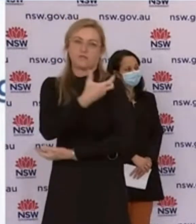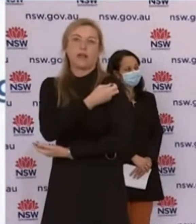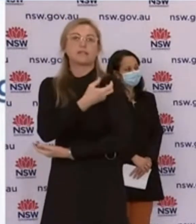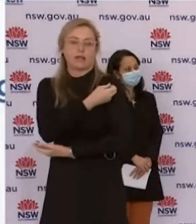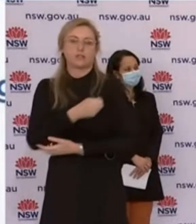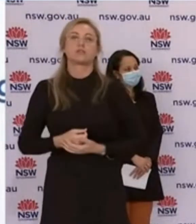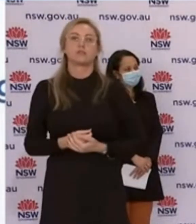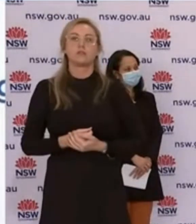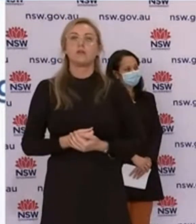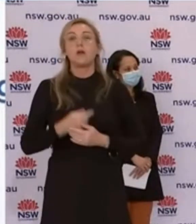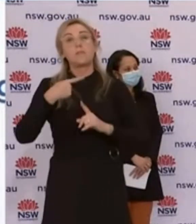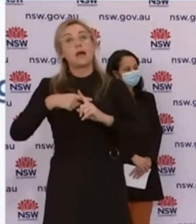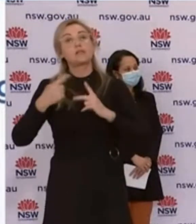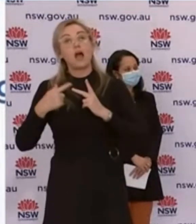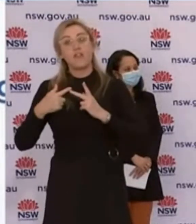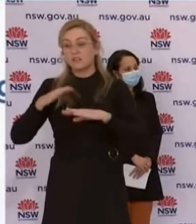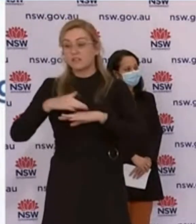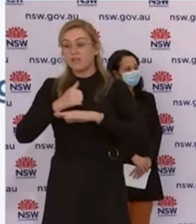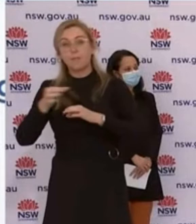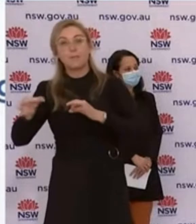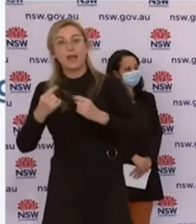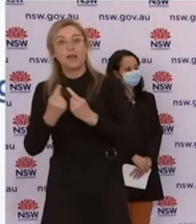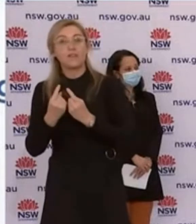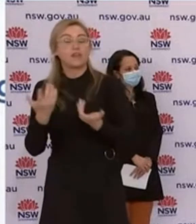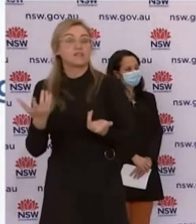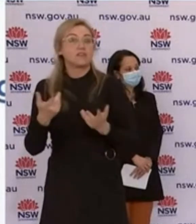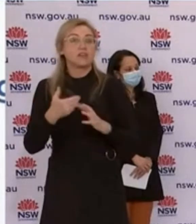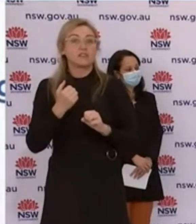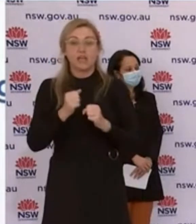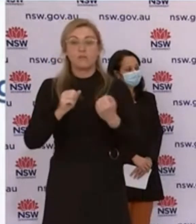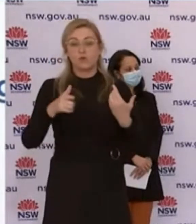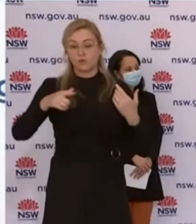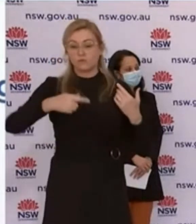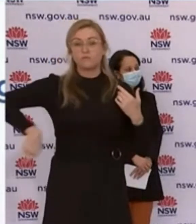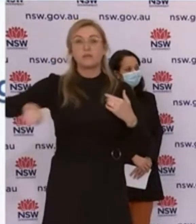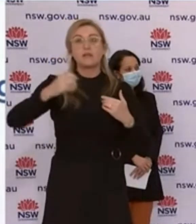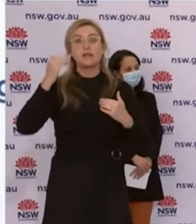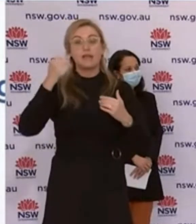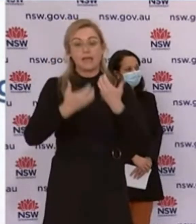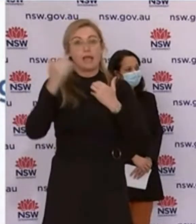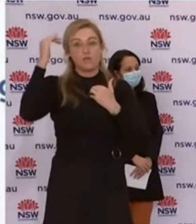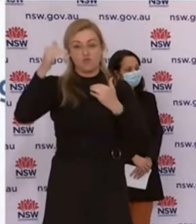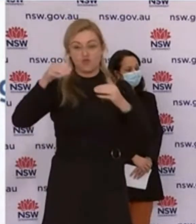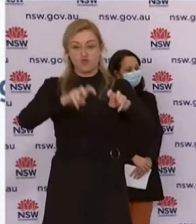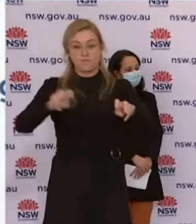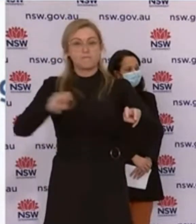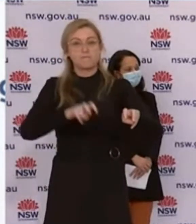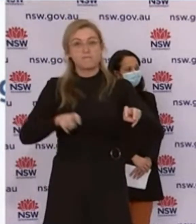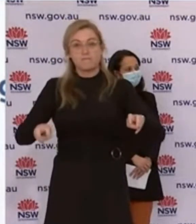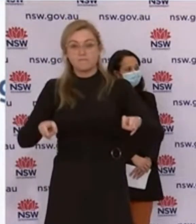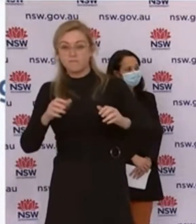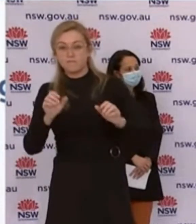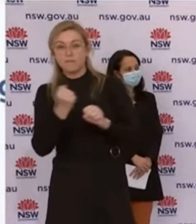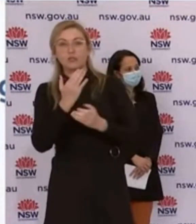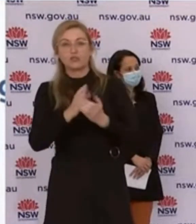measures in place. We've already started to seek advice from health around simple things like social distancing in those exam settings, looking at alternative